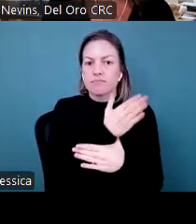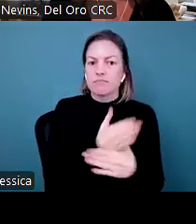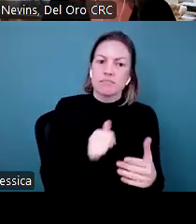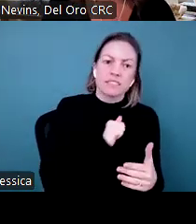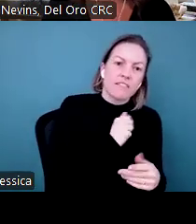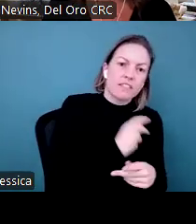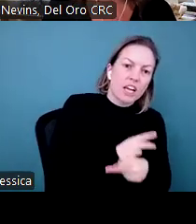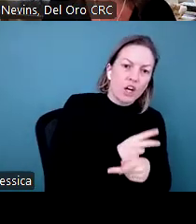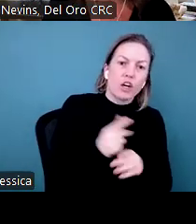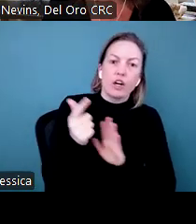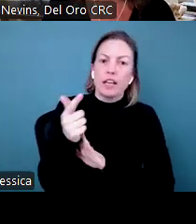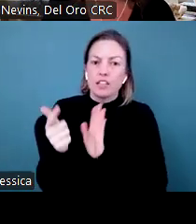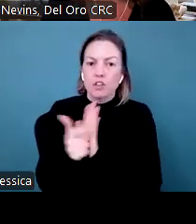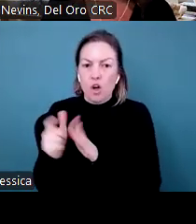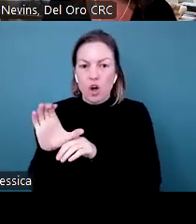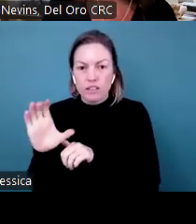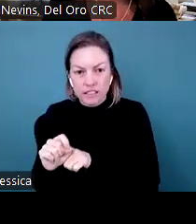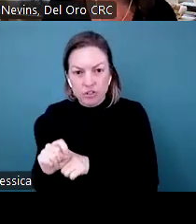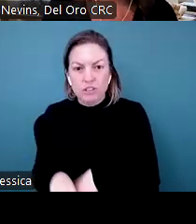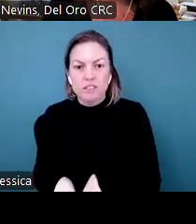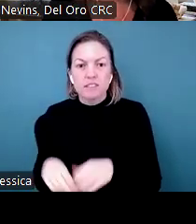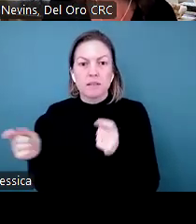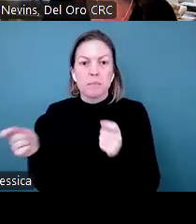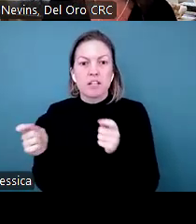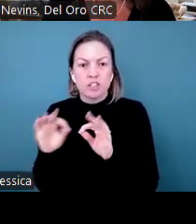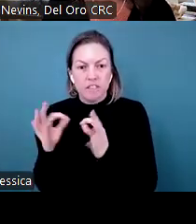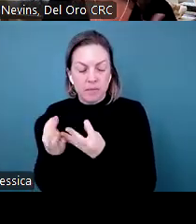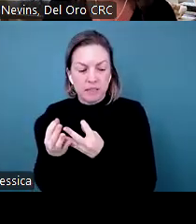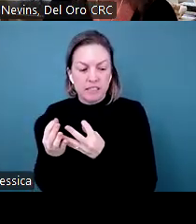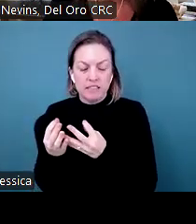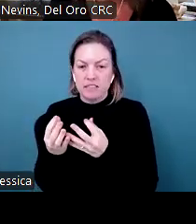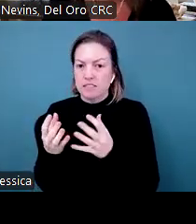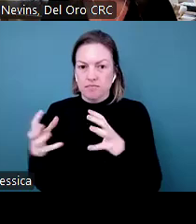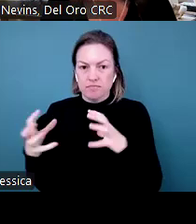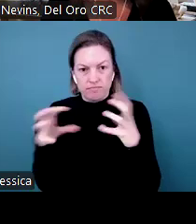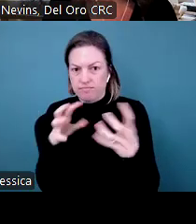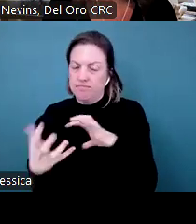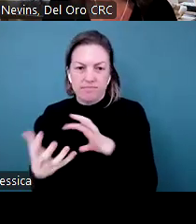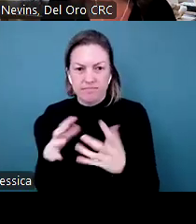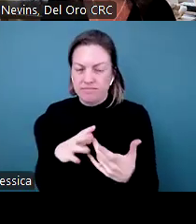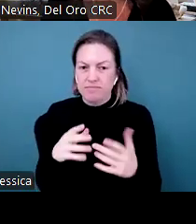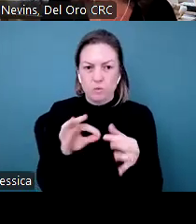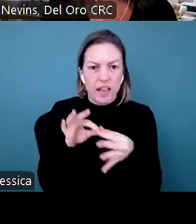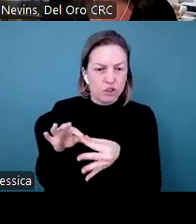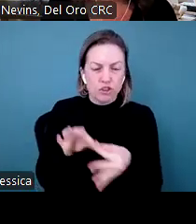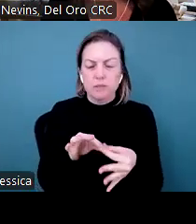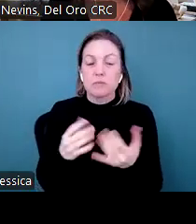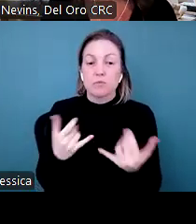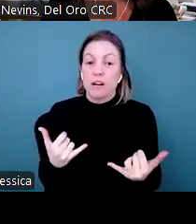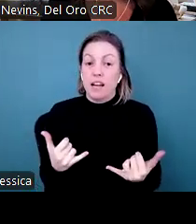legal consultations to managing family dynamics. Right now, as we speak, we're